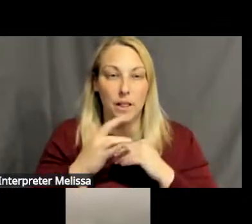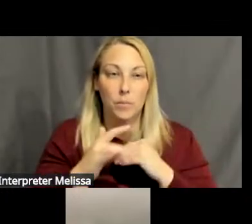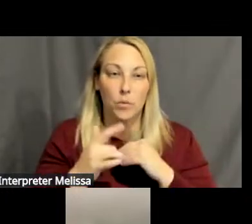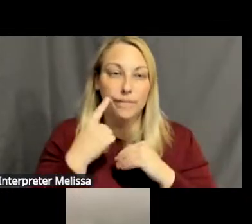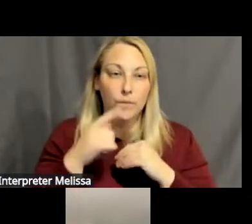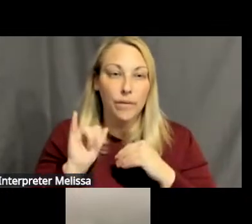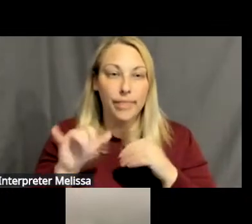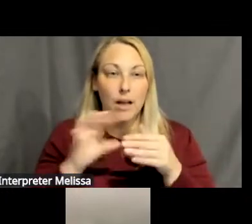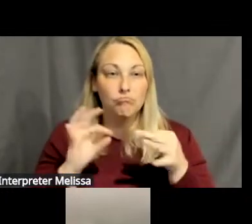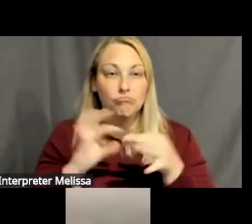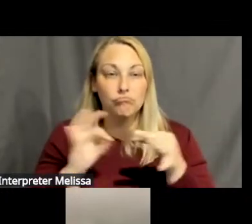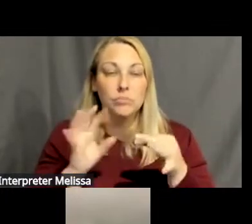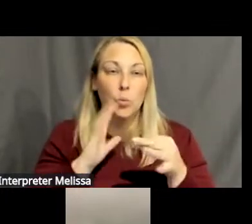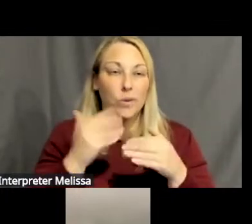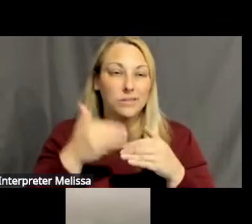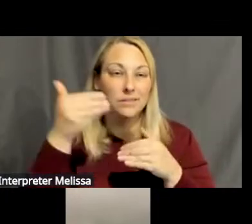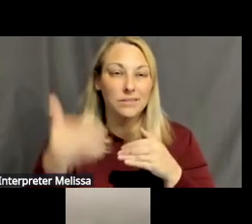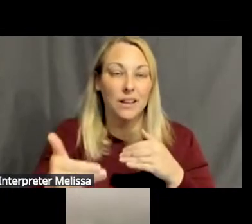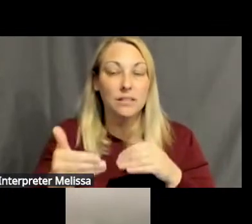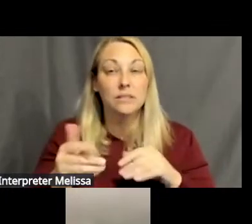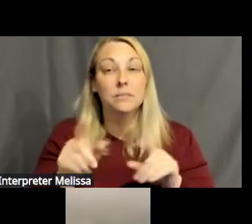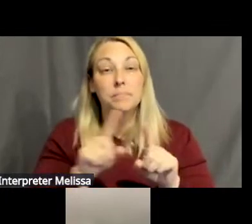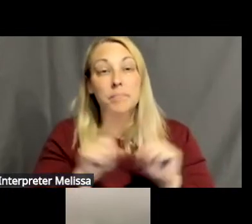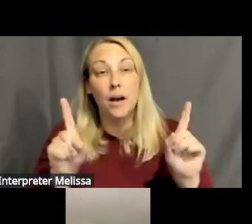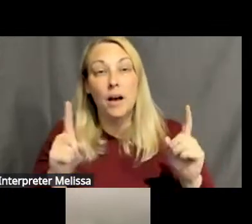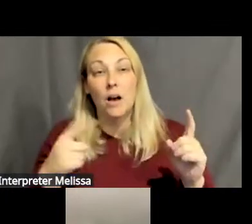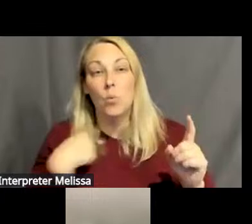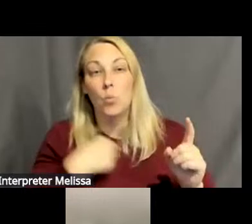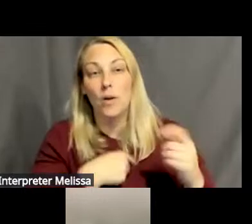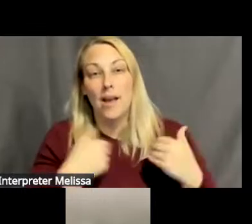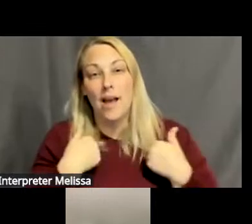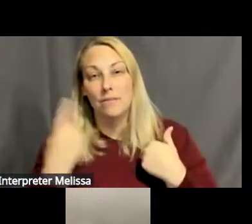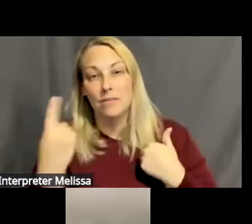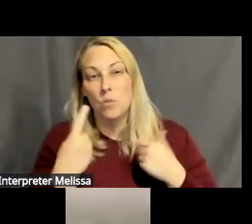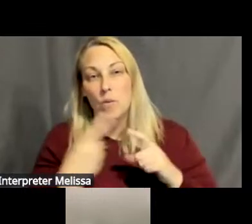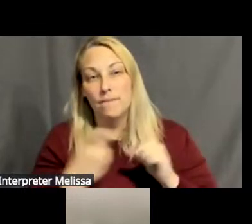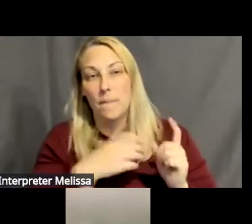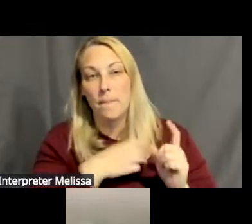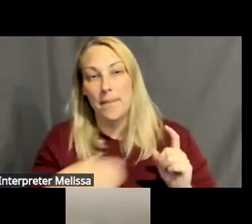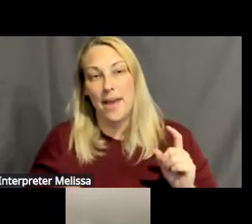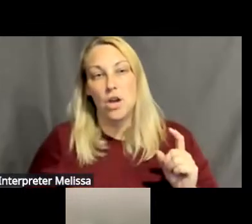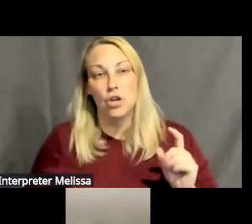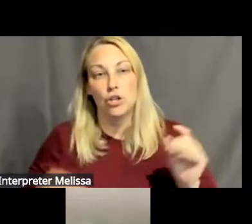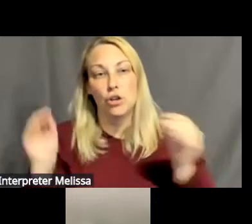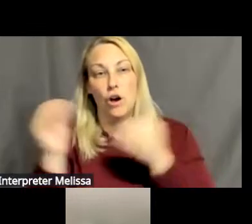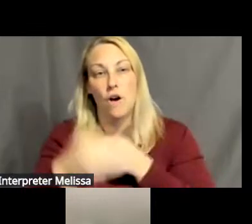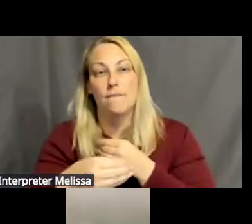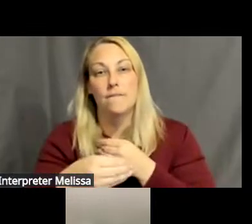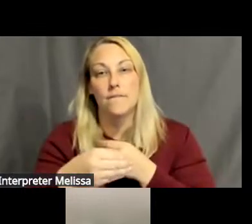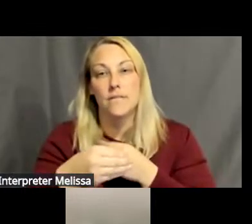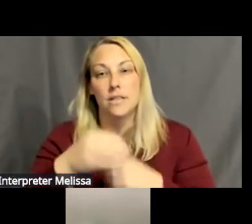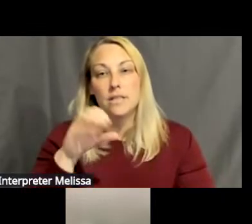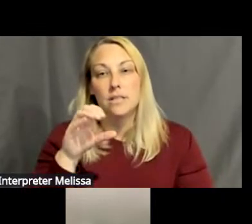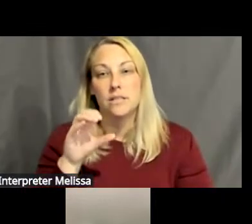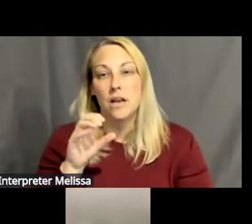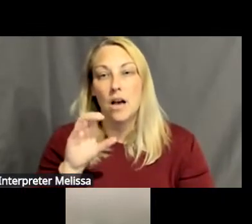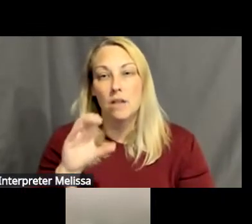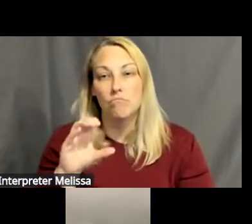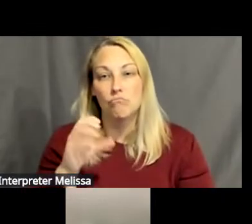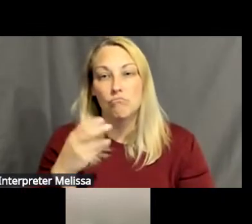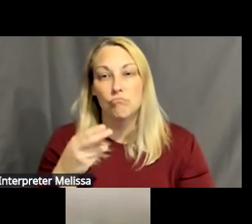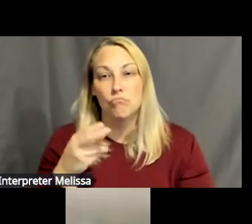said, we do have someone here from the mayor's office. We have our Miss Christian Stargill here. Christian, do you want